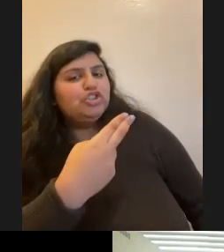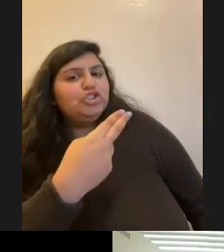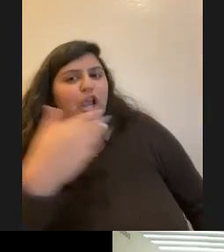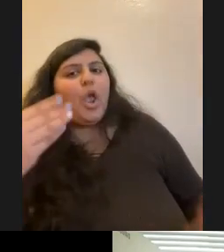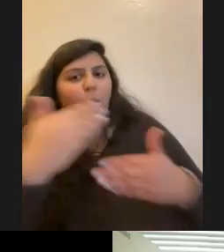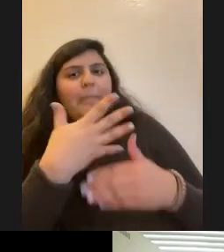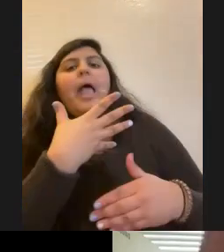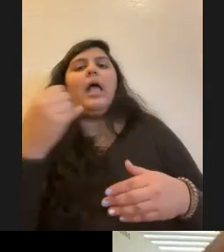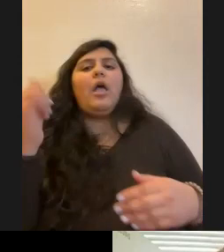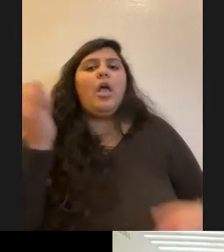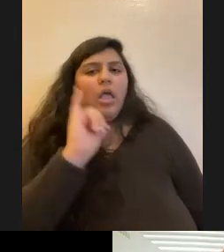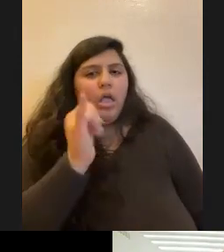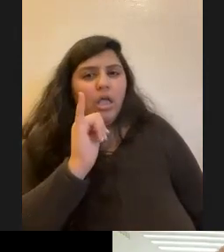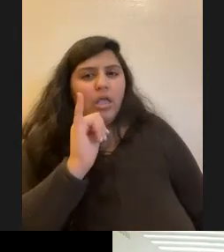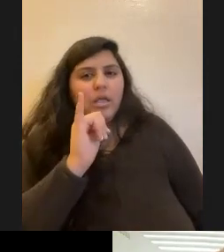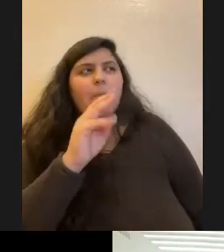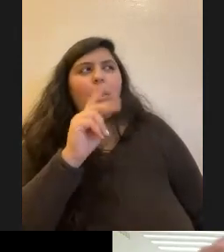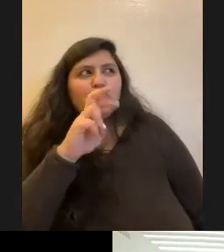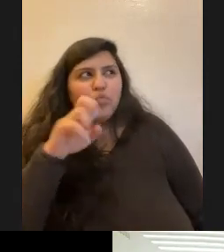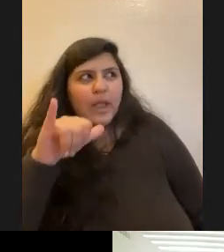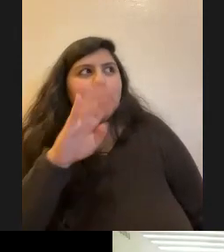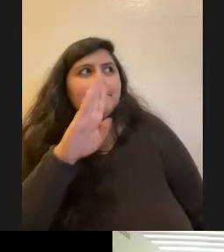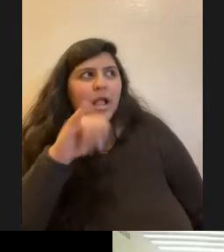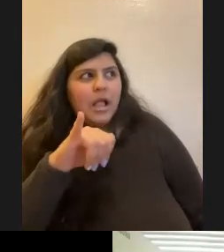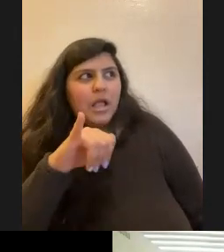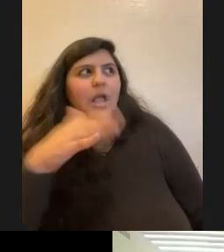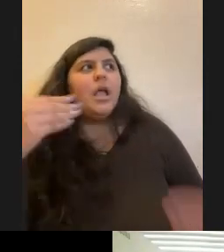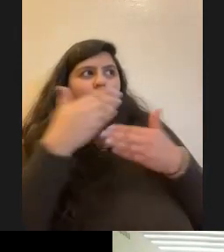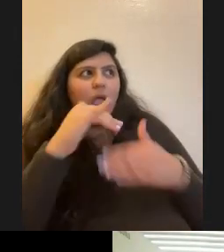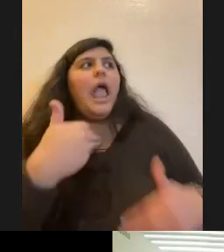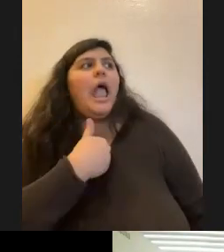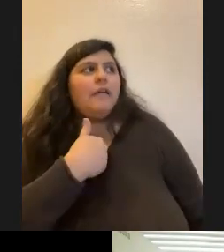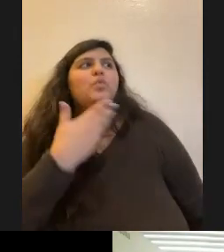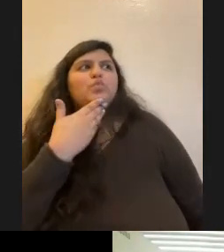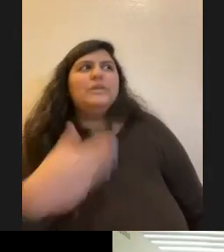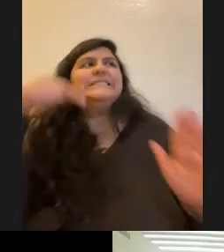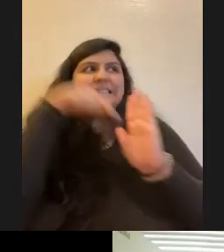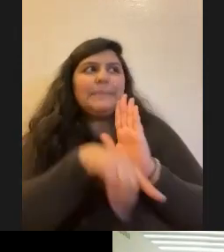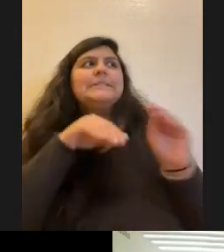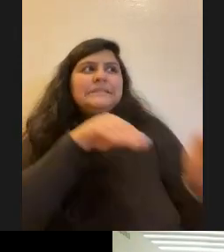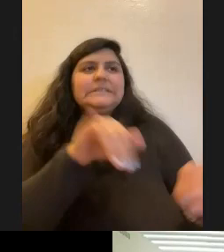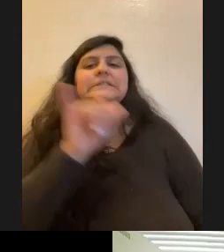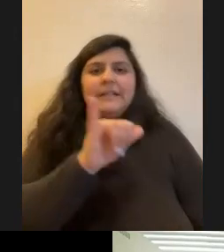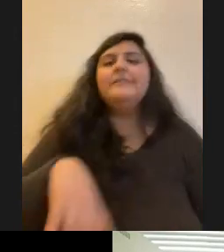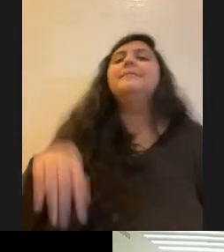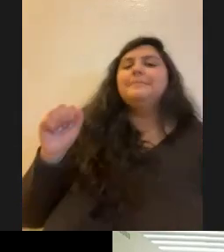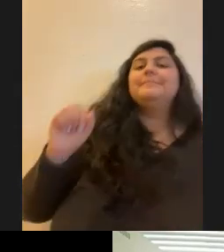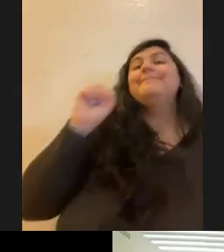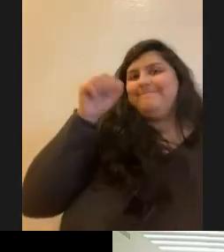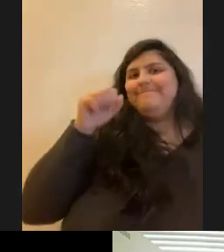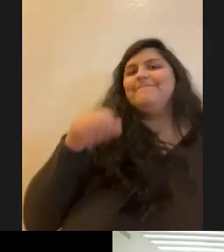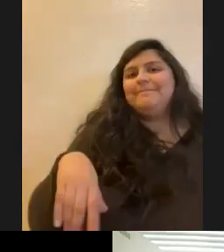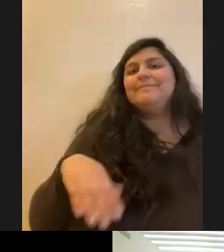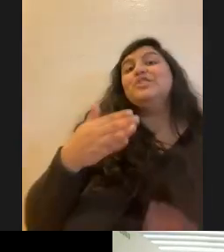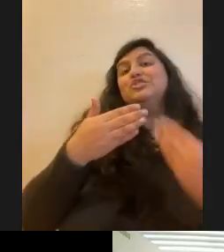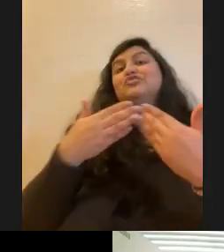there's also the Monterey Bay Aquarium has a lot of good deep sea stuff. Yeah, so in general, there's a